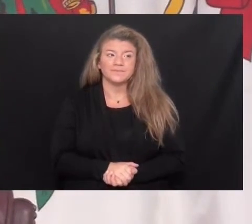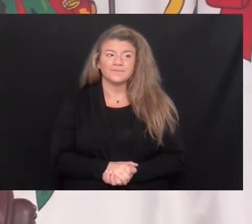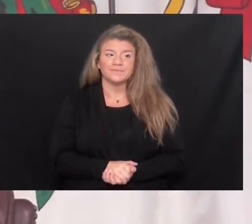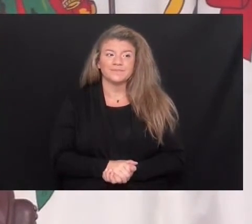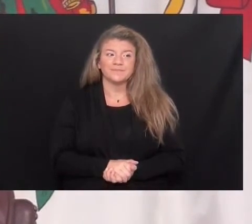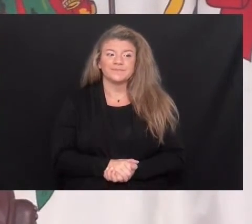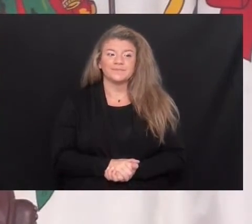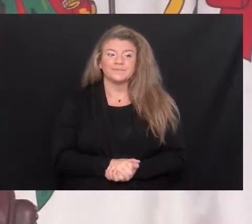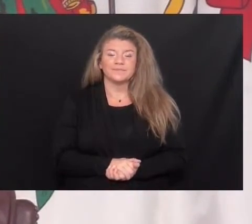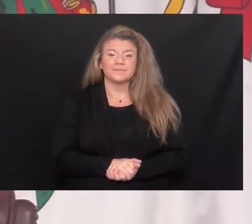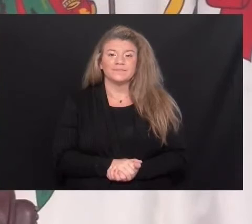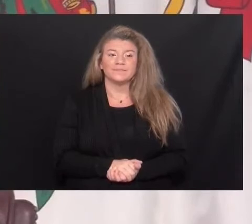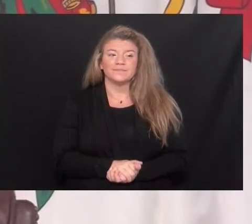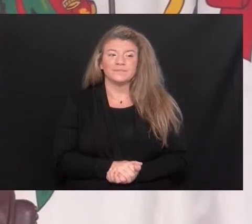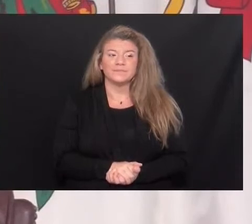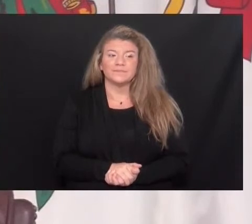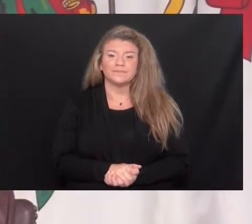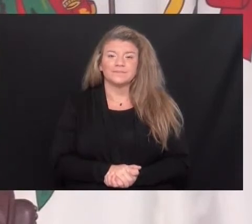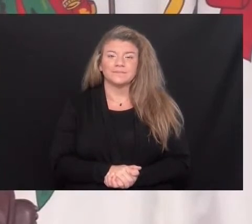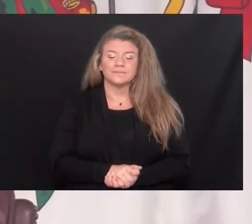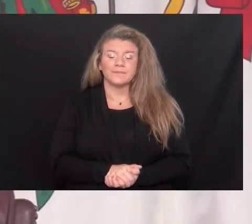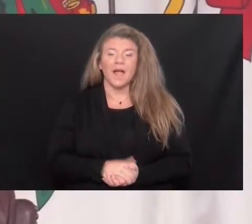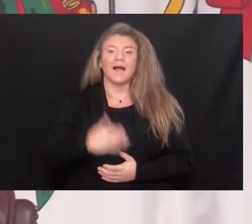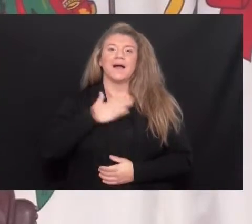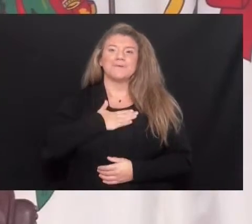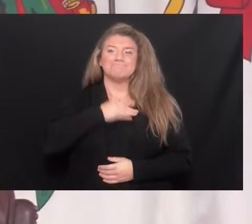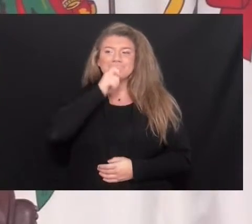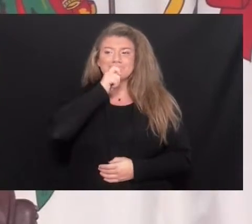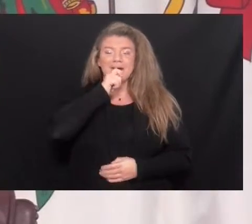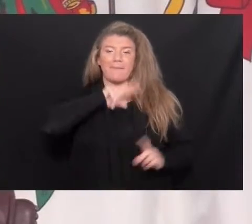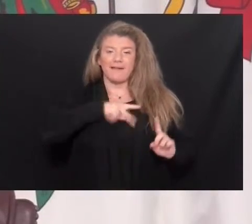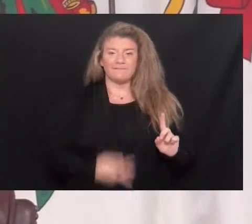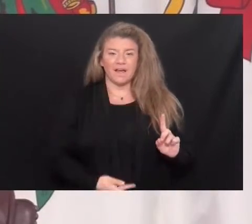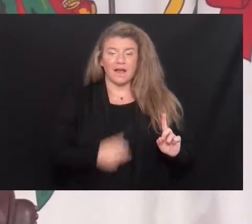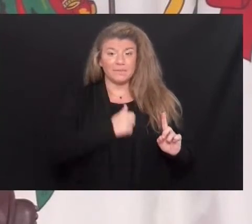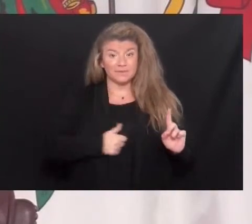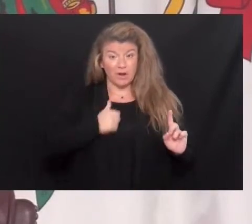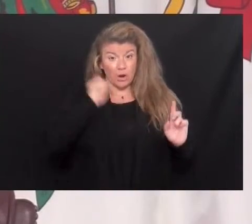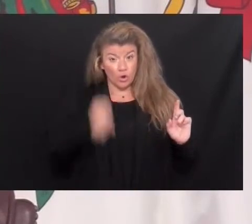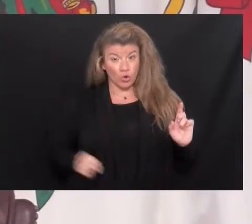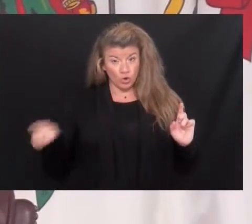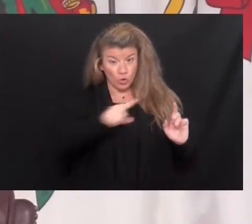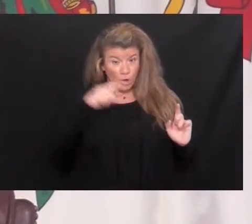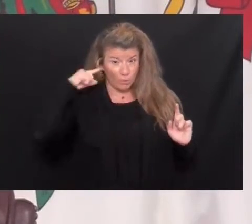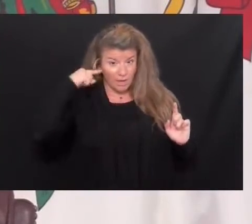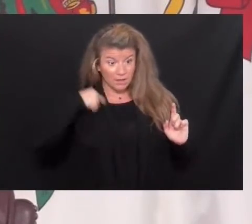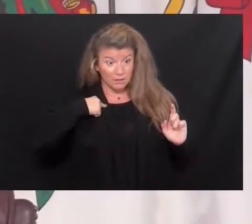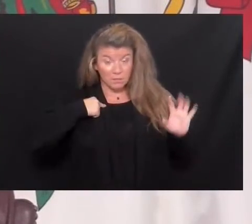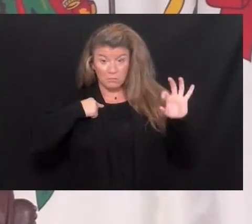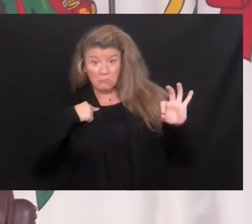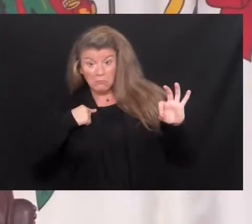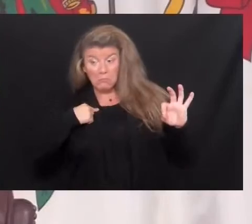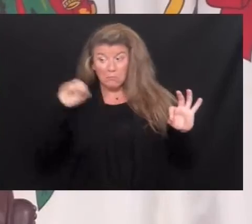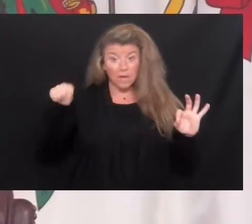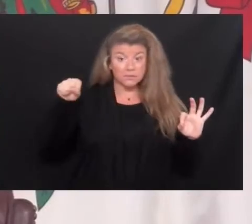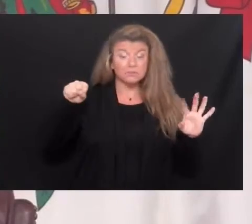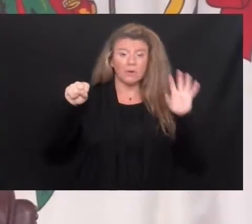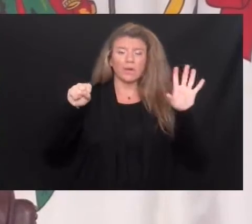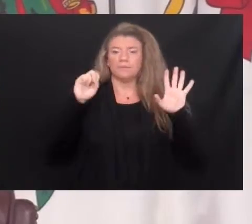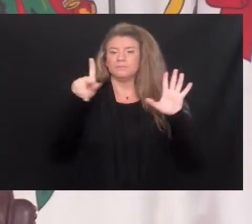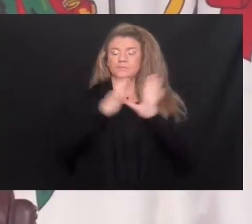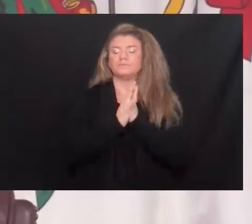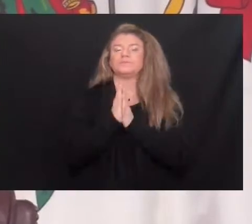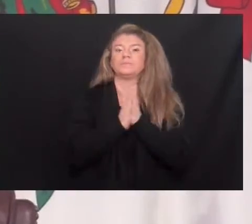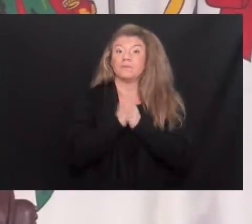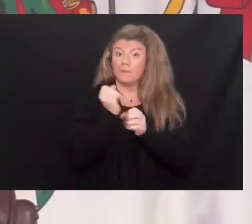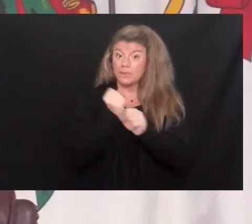Go hold it. I lost my mic here, guys. Could y'all hear me, or you good? Okay.